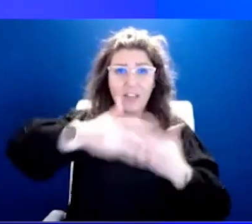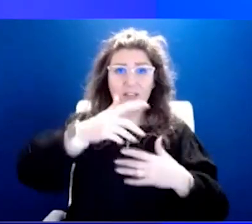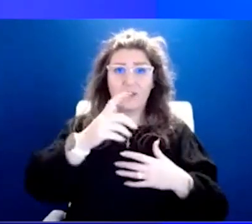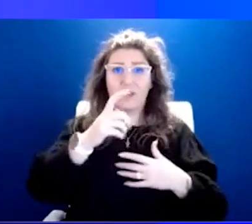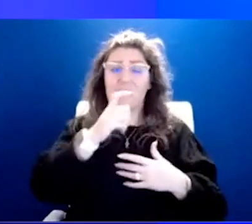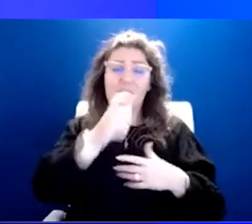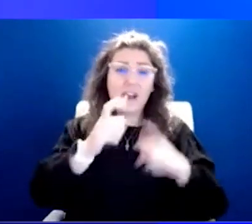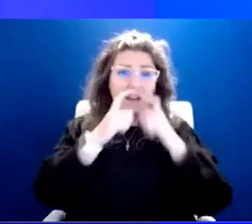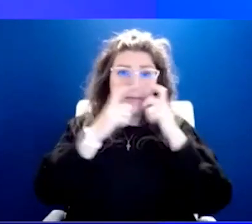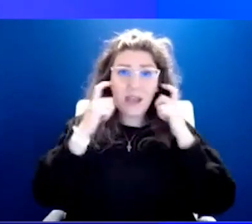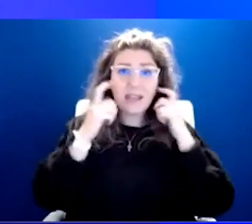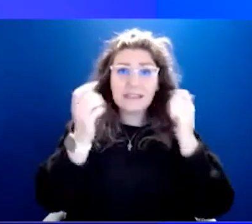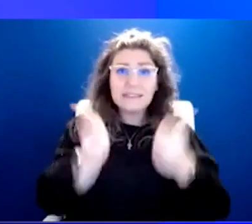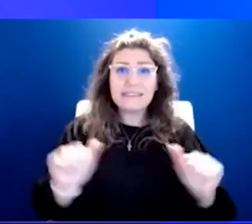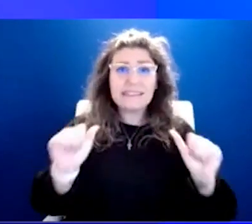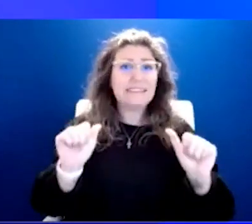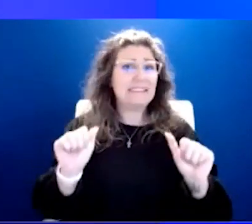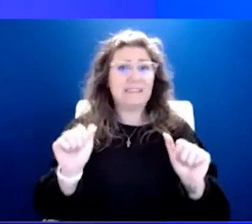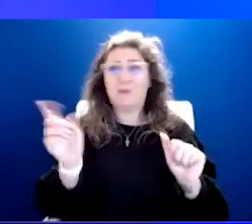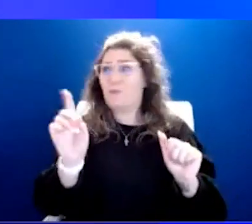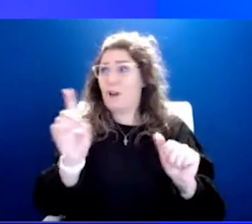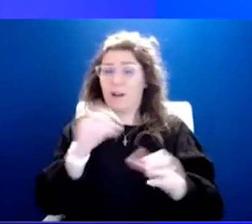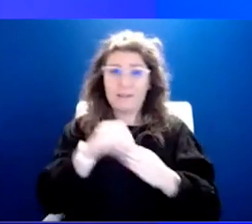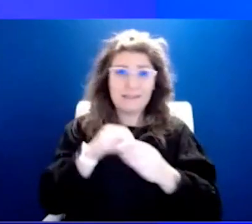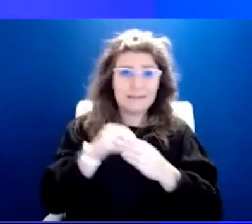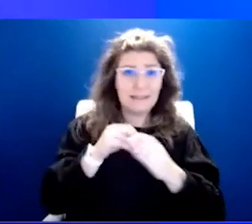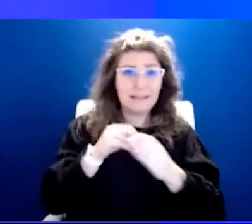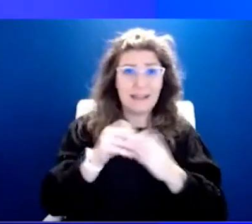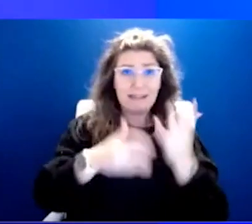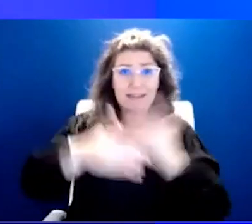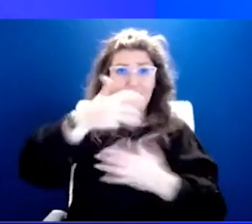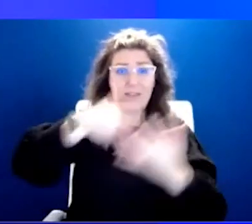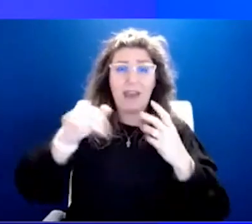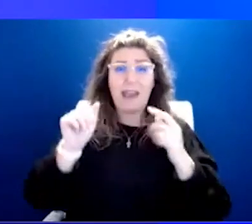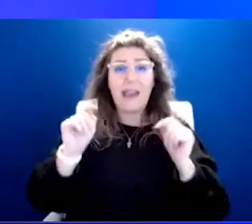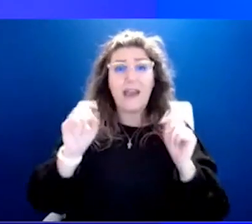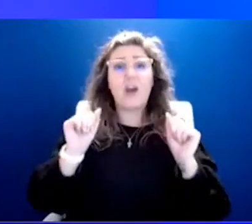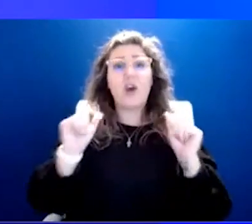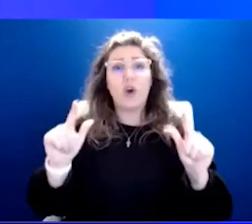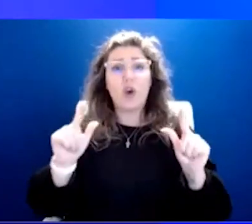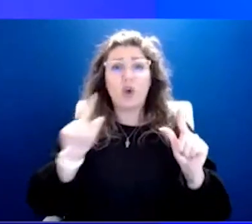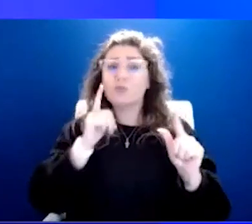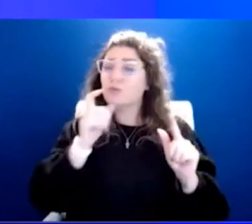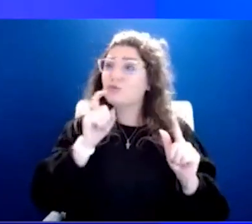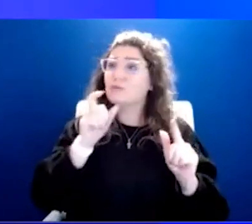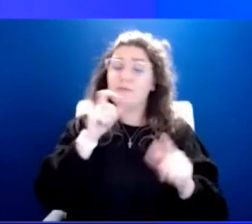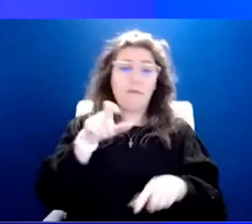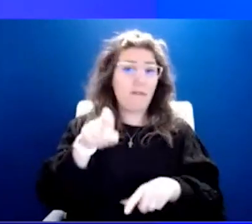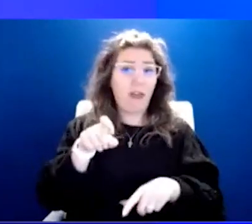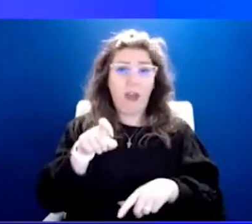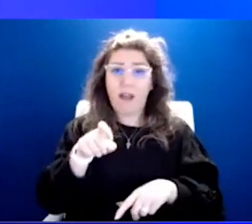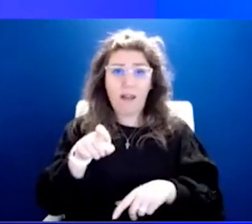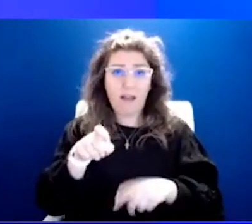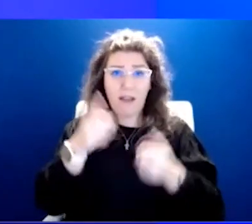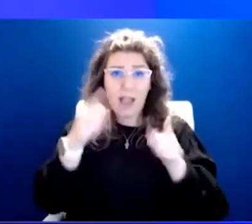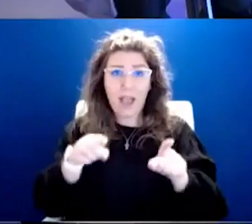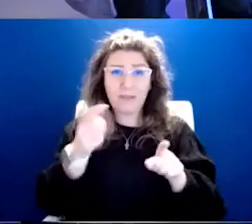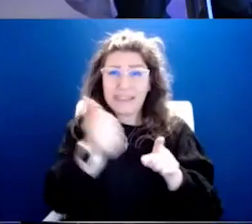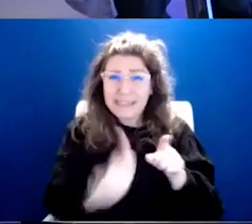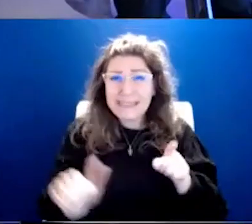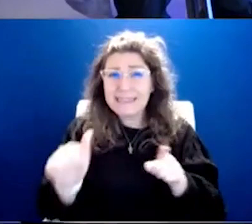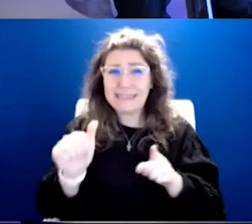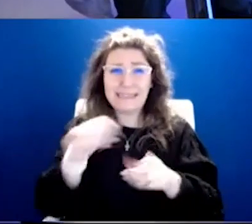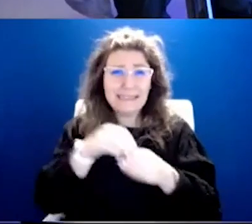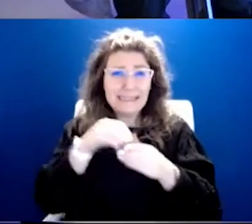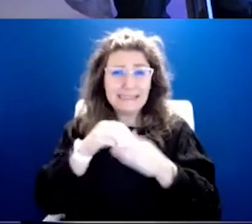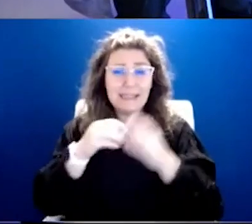any indoor type of gatherings at all. That really should not happen. Any indoor setting, I think. Okay, we hear